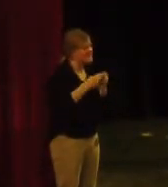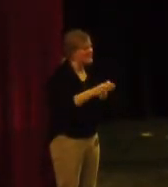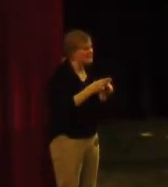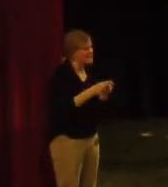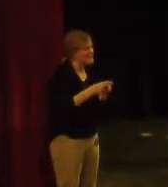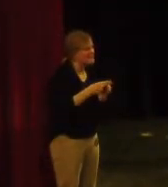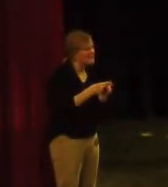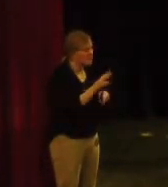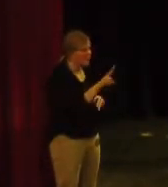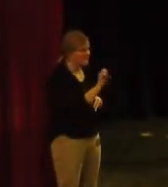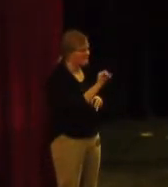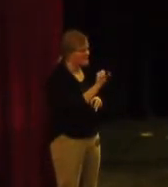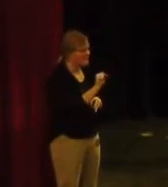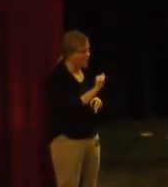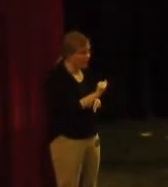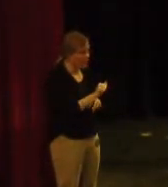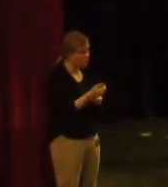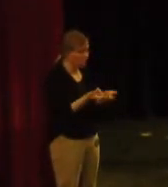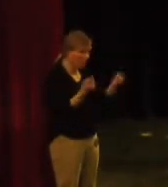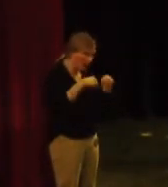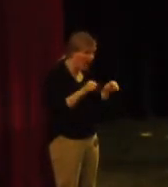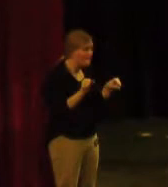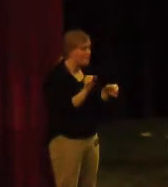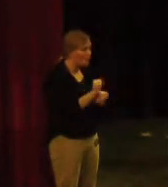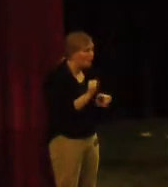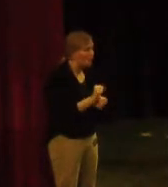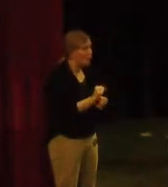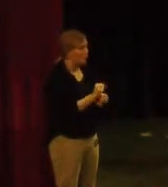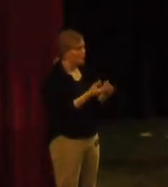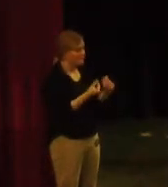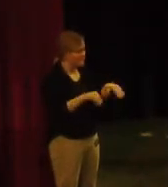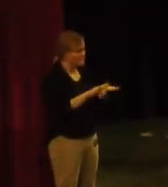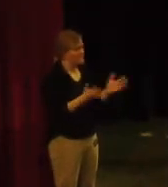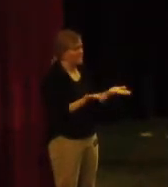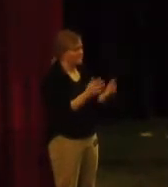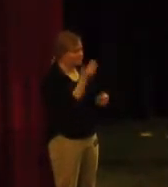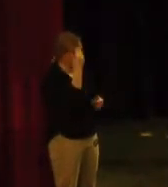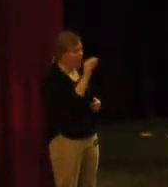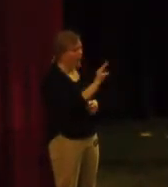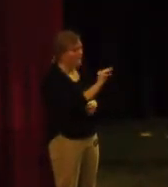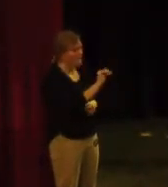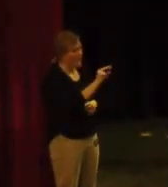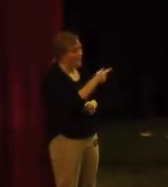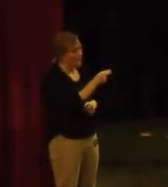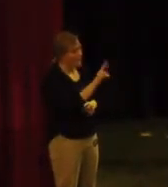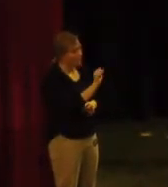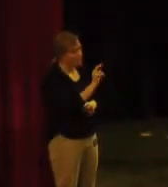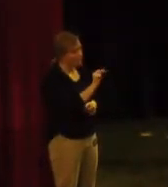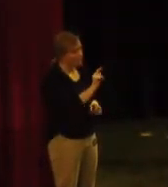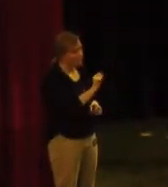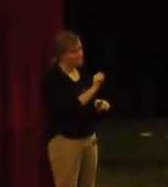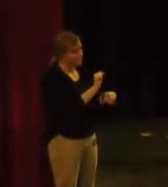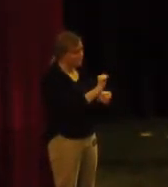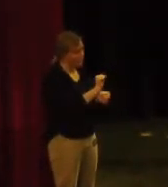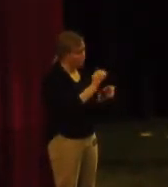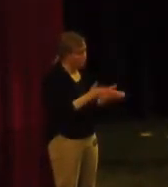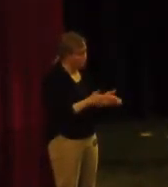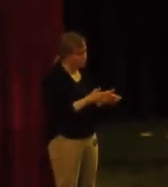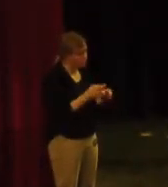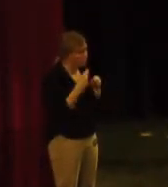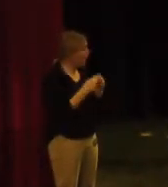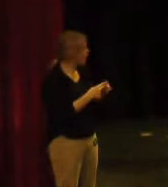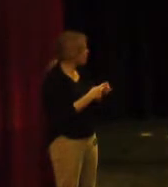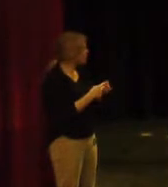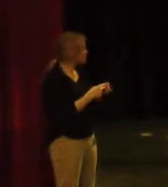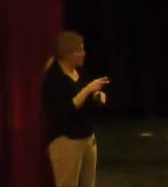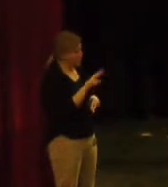in and work in the fields. You've probably heard of migrant workers. This is part of the main thrust of them came from in the 40s. This is called the Bracero